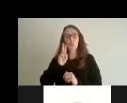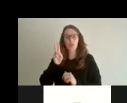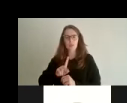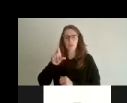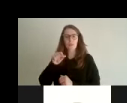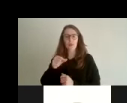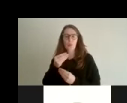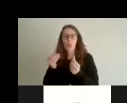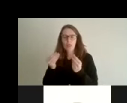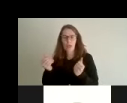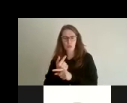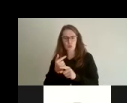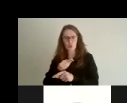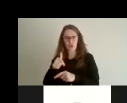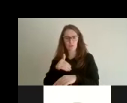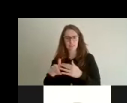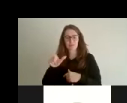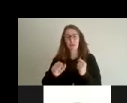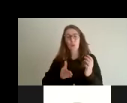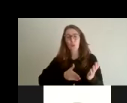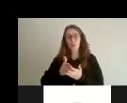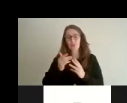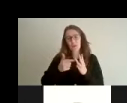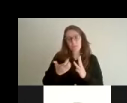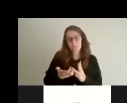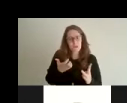and we have to remain relevant as a university.